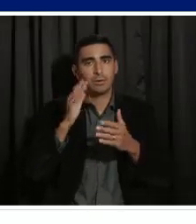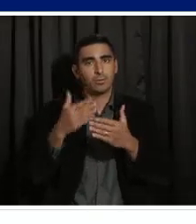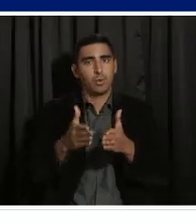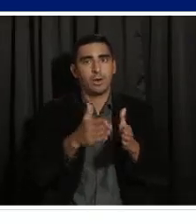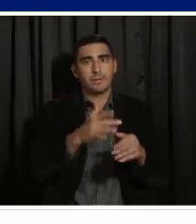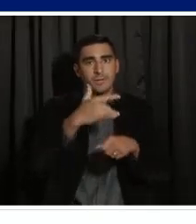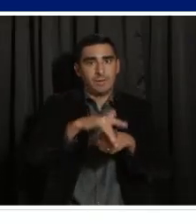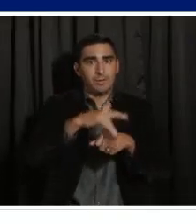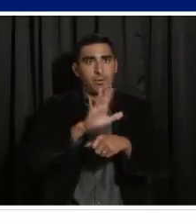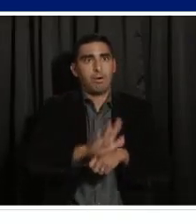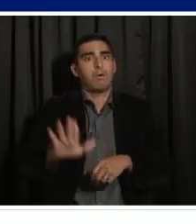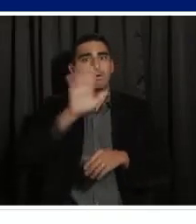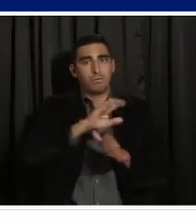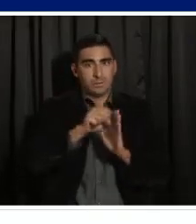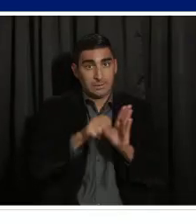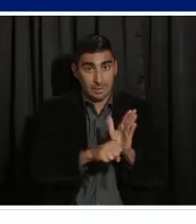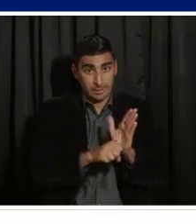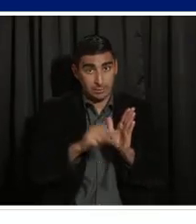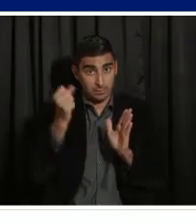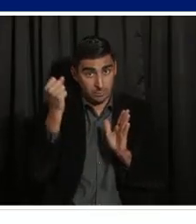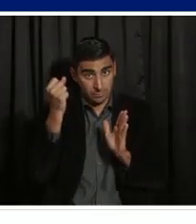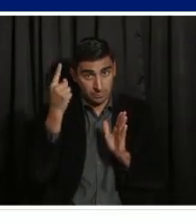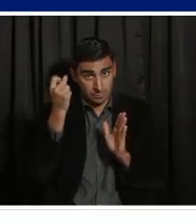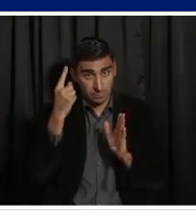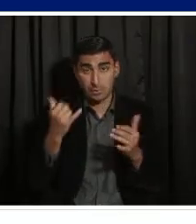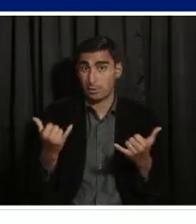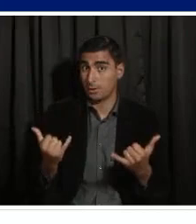of Colorado. Today, we have only